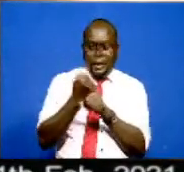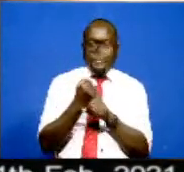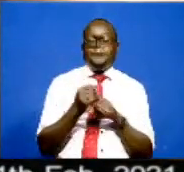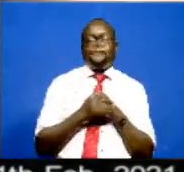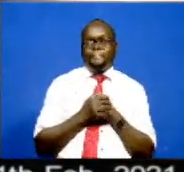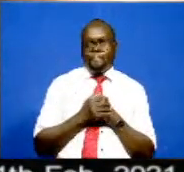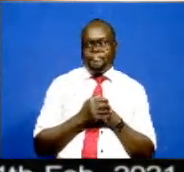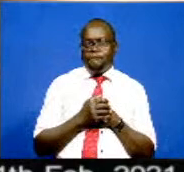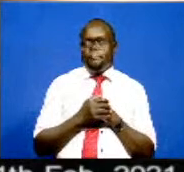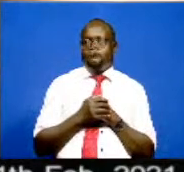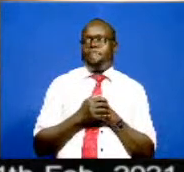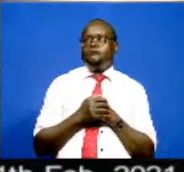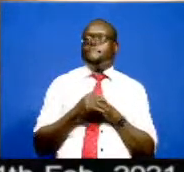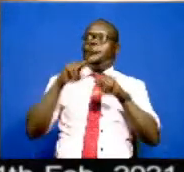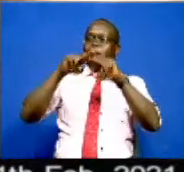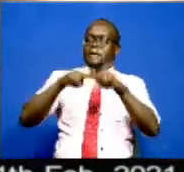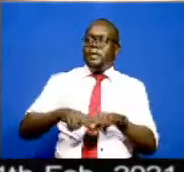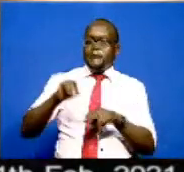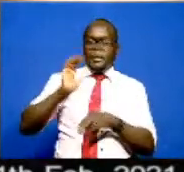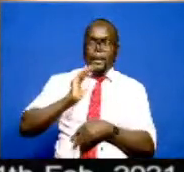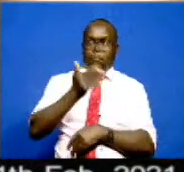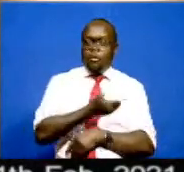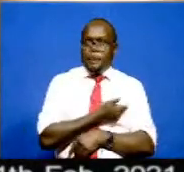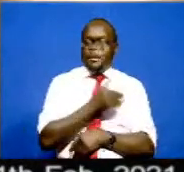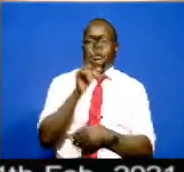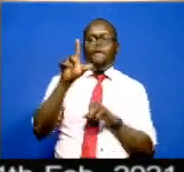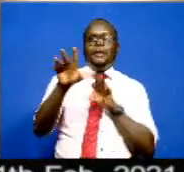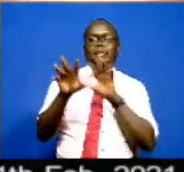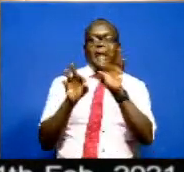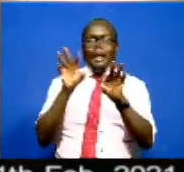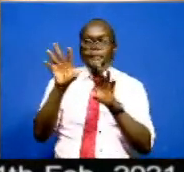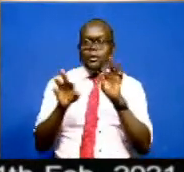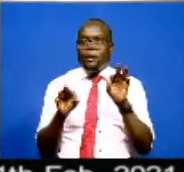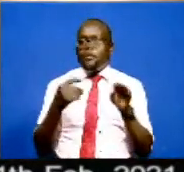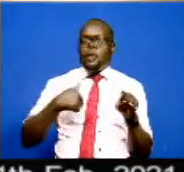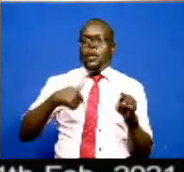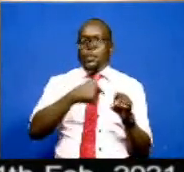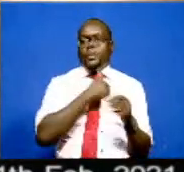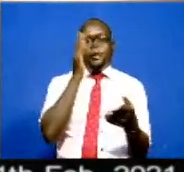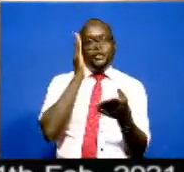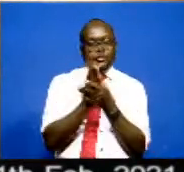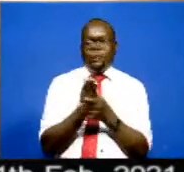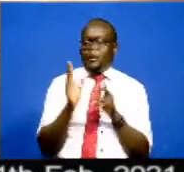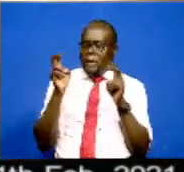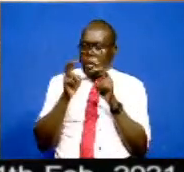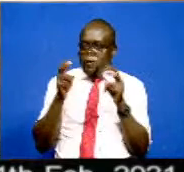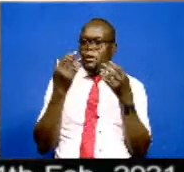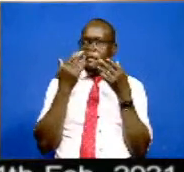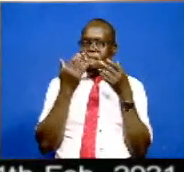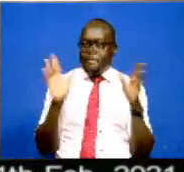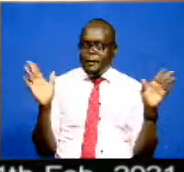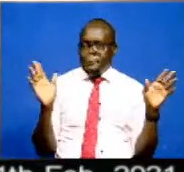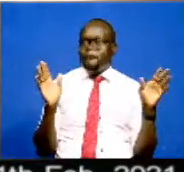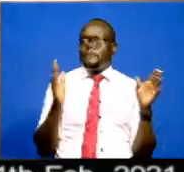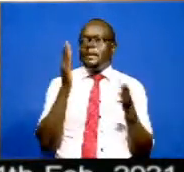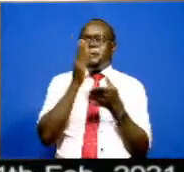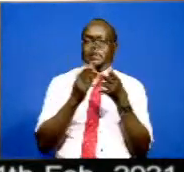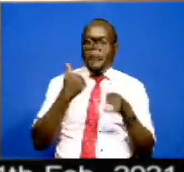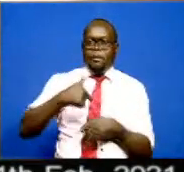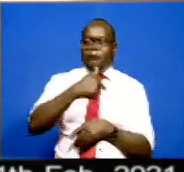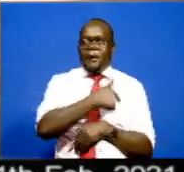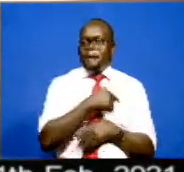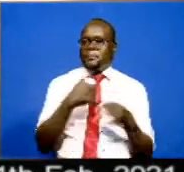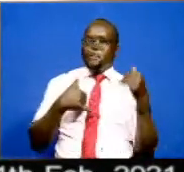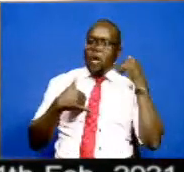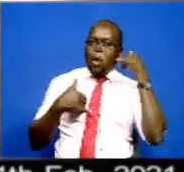Speaker, as I sit in the Committee of Selection, Honourable Speaker, we really did consult wide, Honourable Speaker. Some of us were making phone